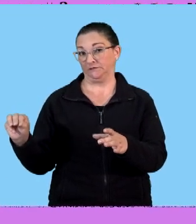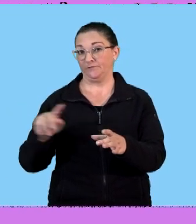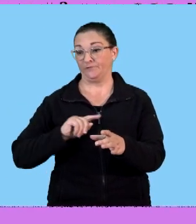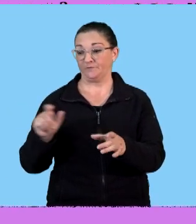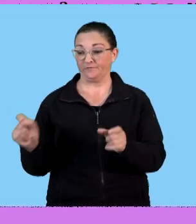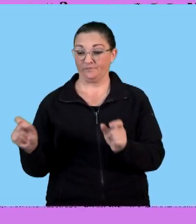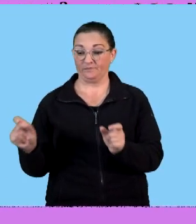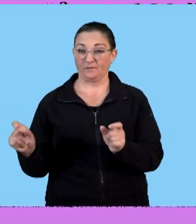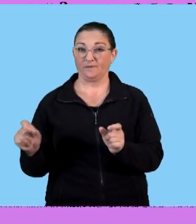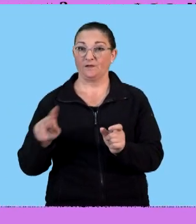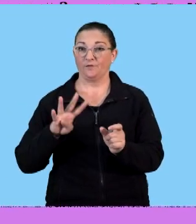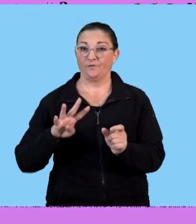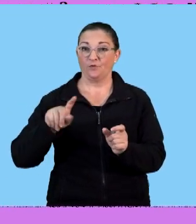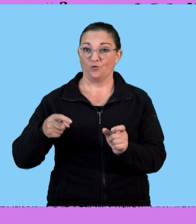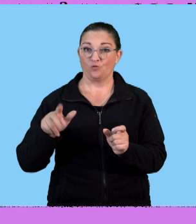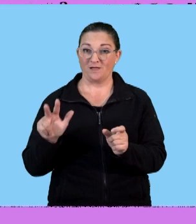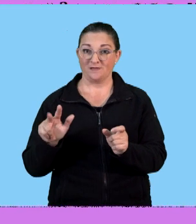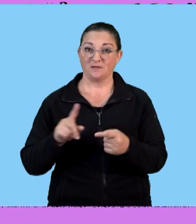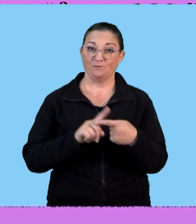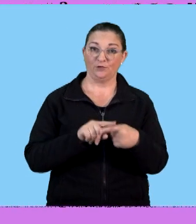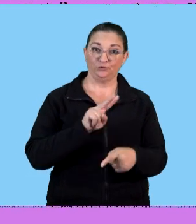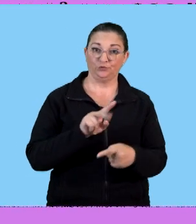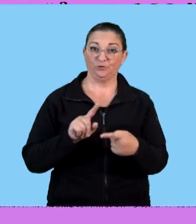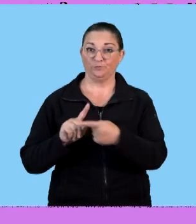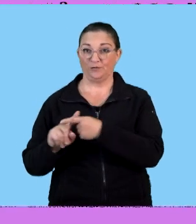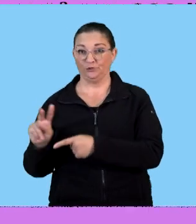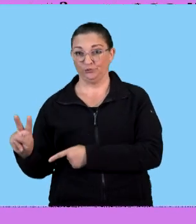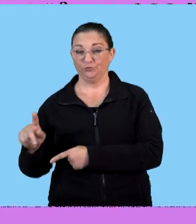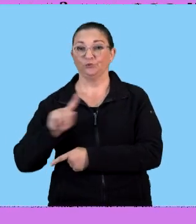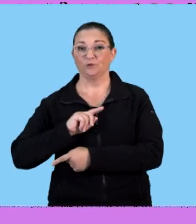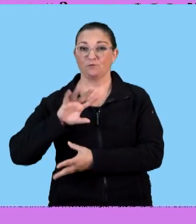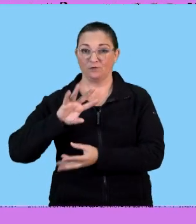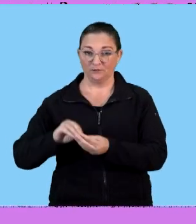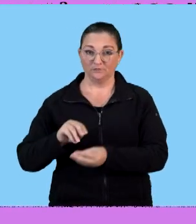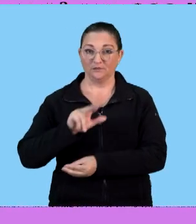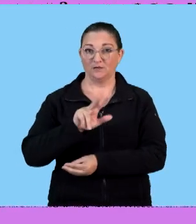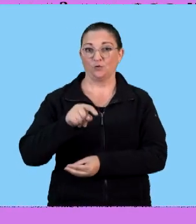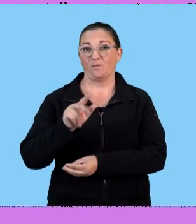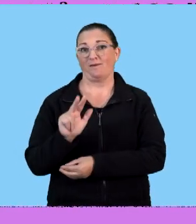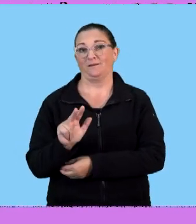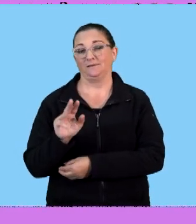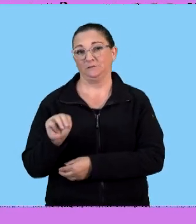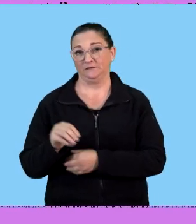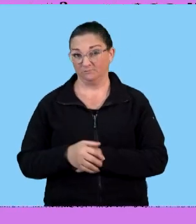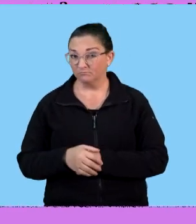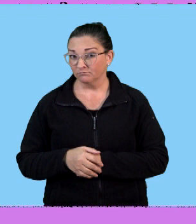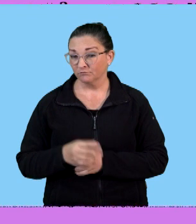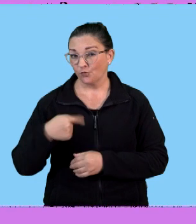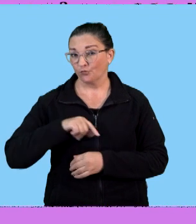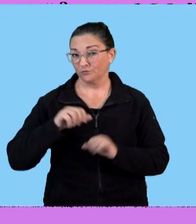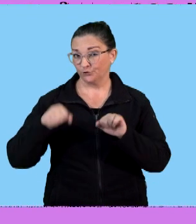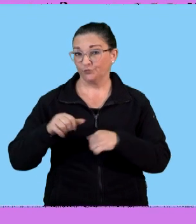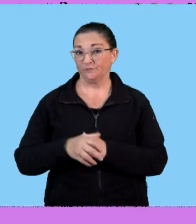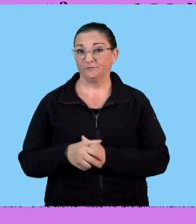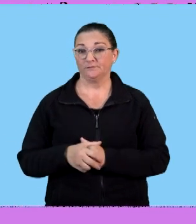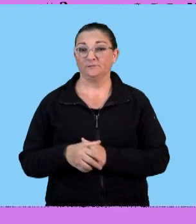said 2 plus 4,8 plus 2, that gave me 8,8 meters. So the diameter is 8,8. We